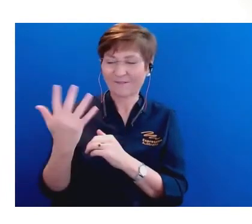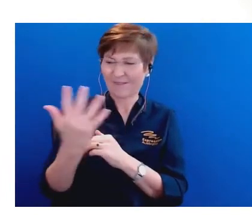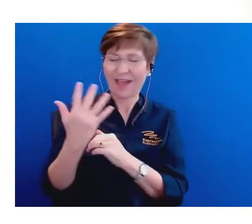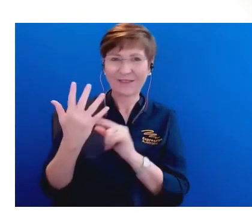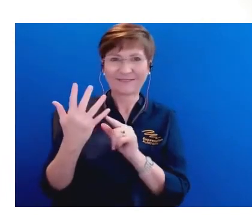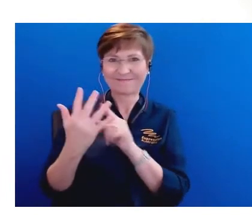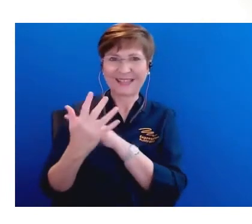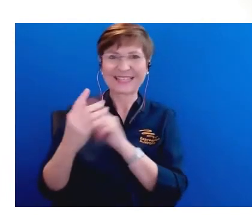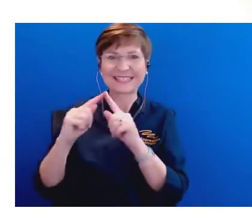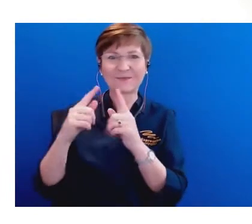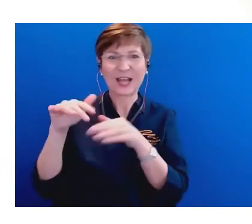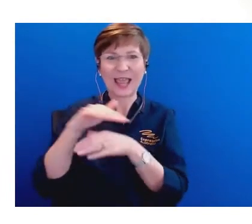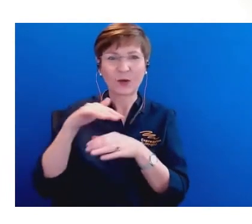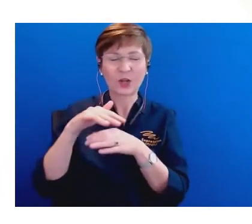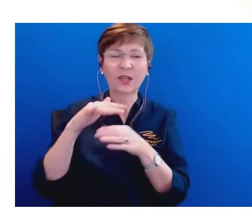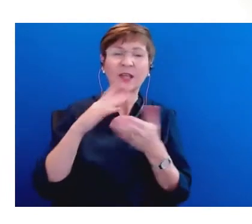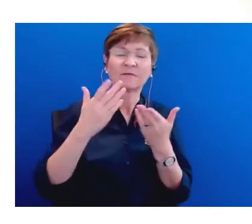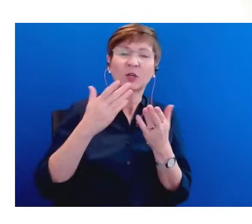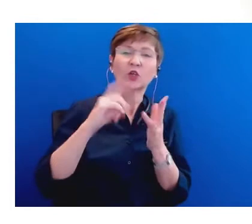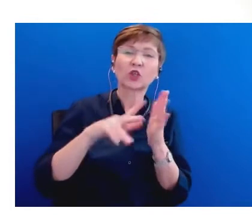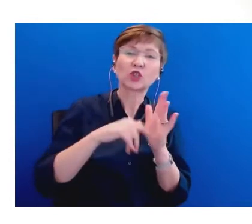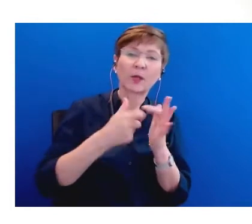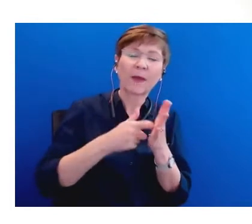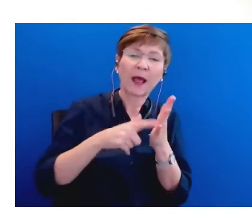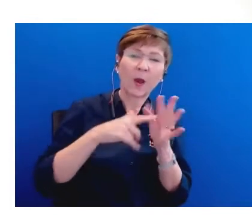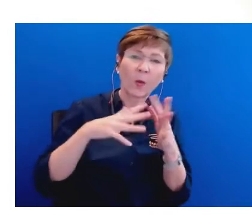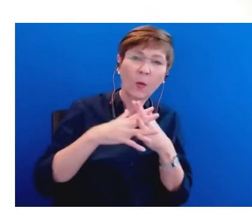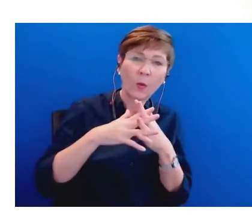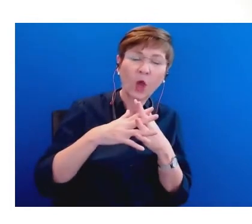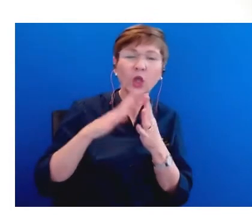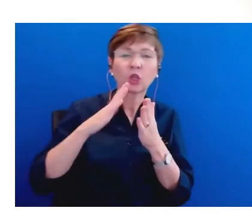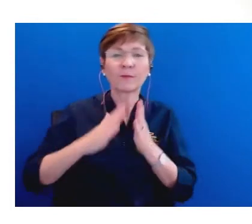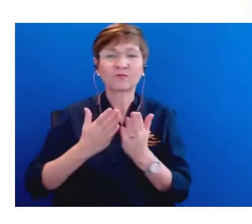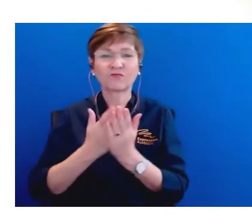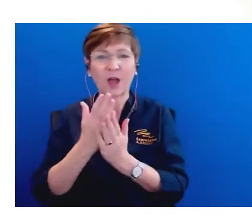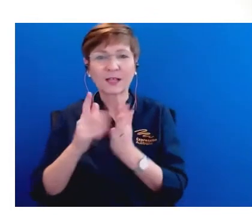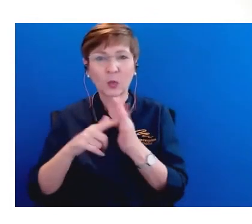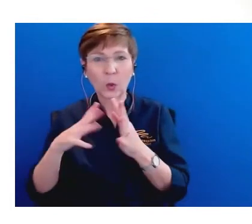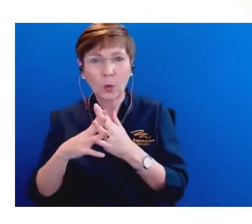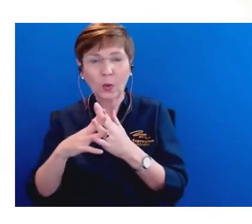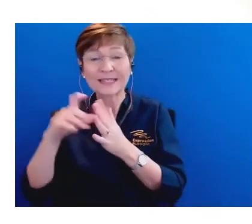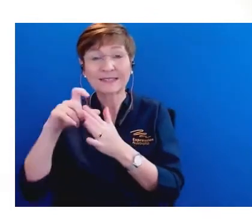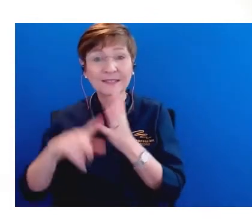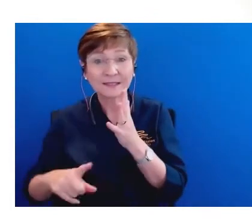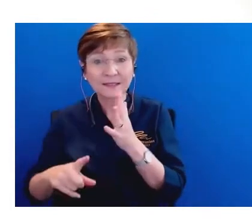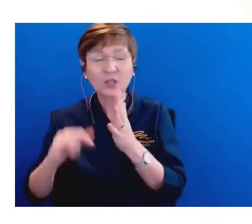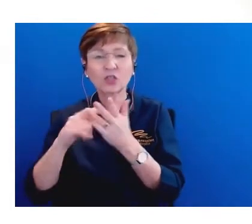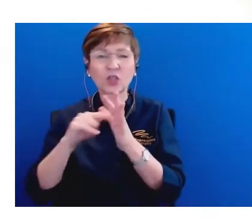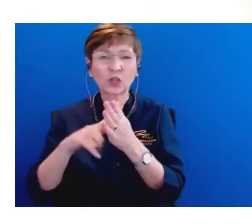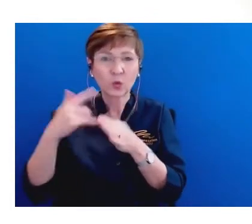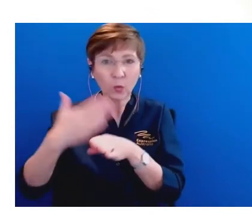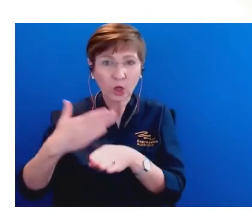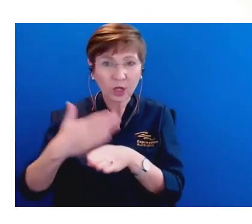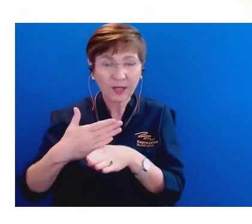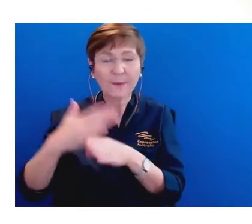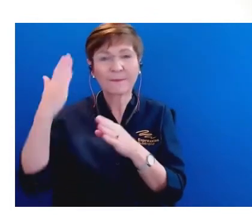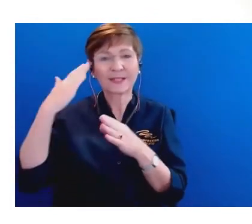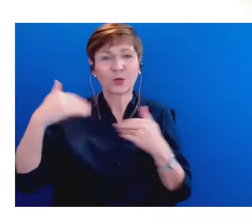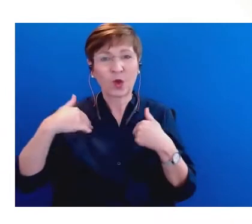law, human rights law and policy, disability rights, social work, and mental health